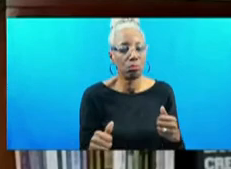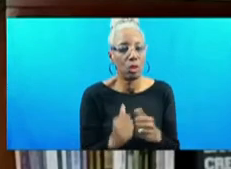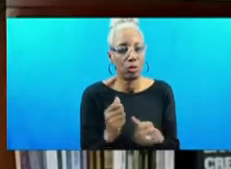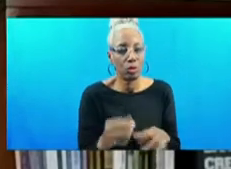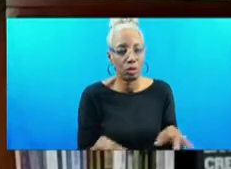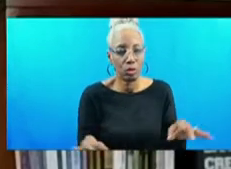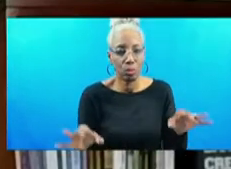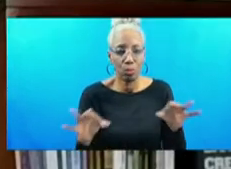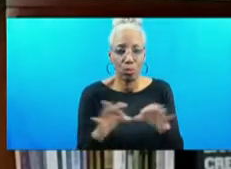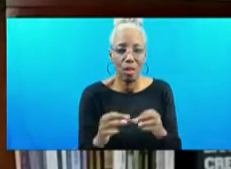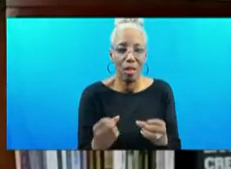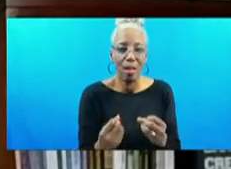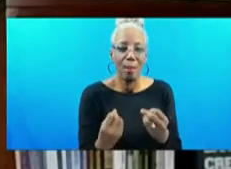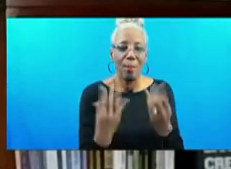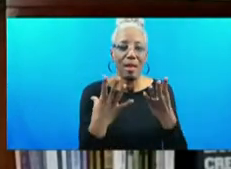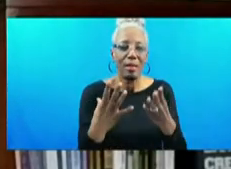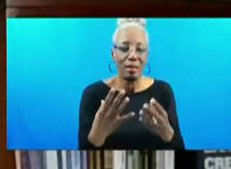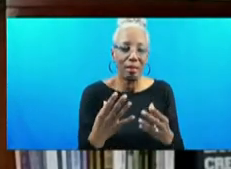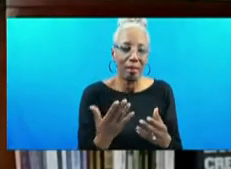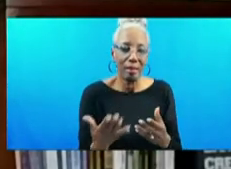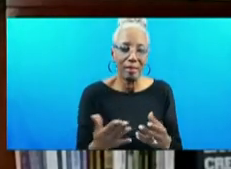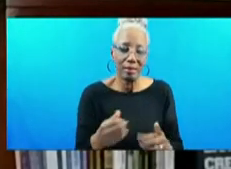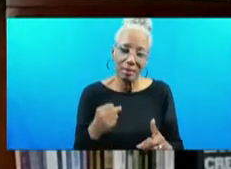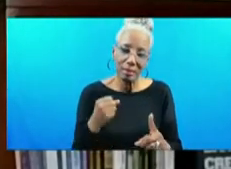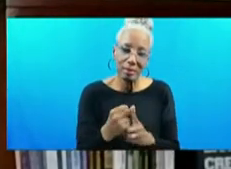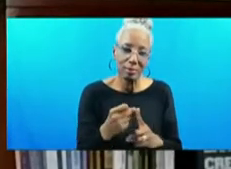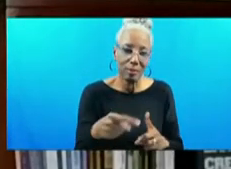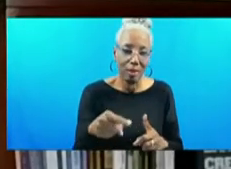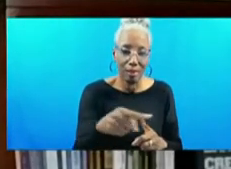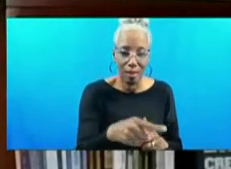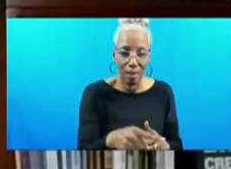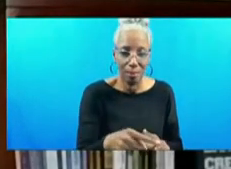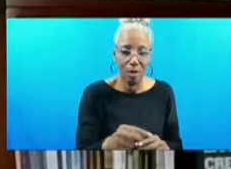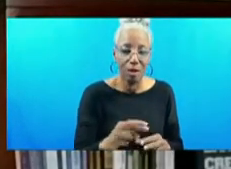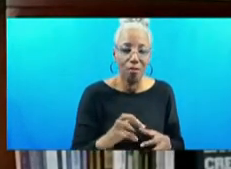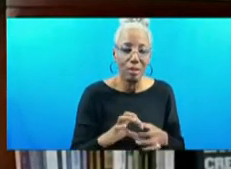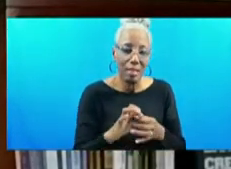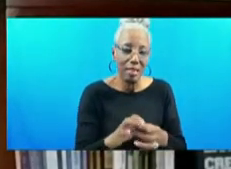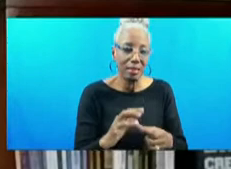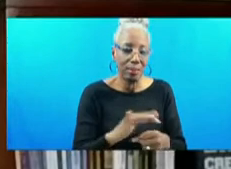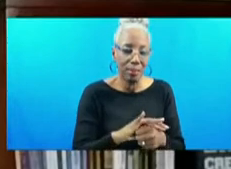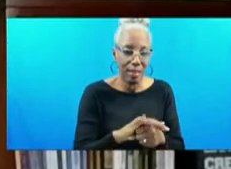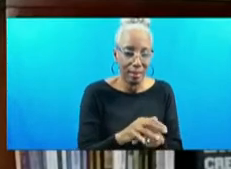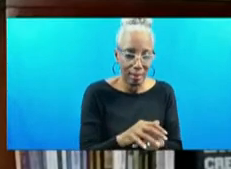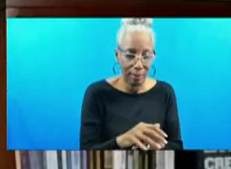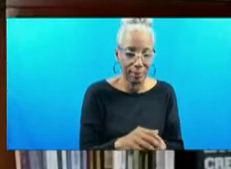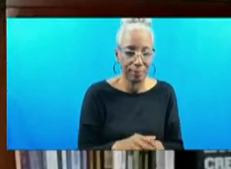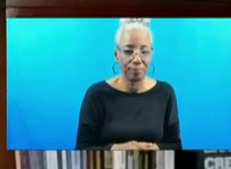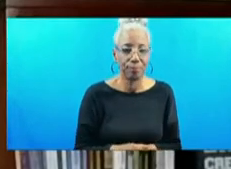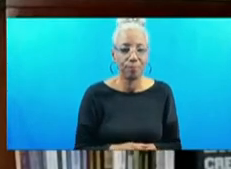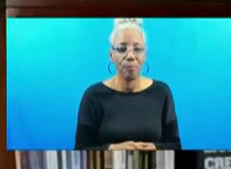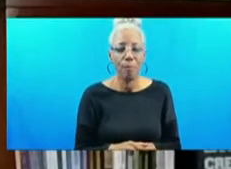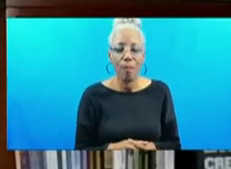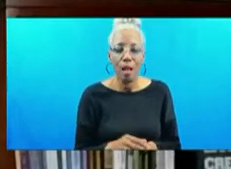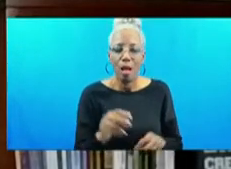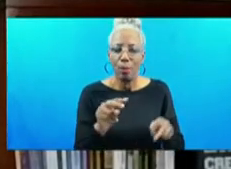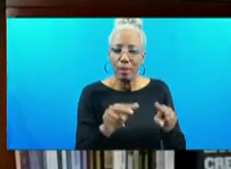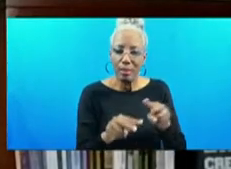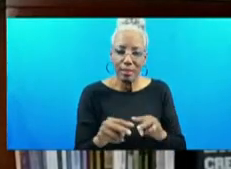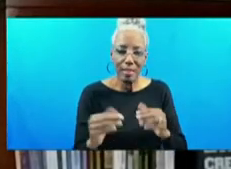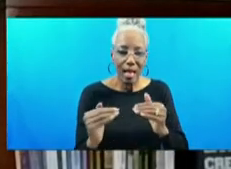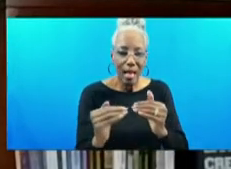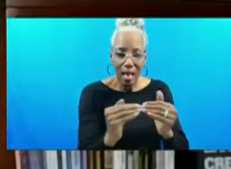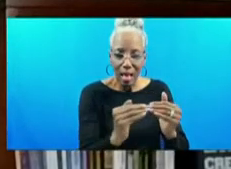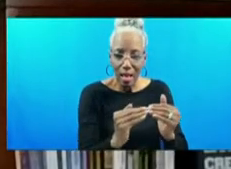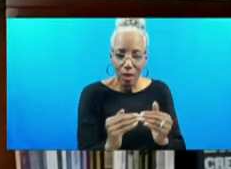of the pandemic. So we continue to look at evidence of equity questions that were introduced and becoming a part of our normal central office